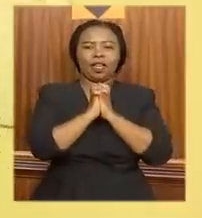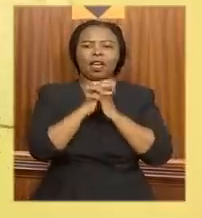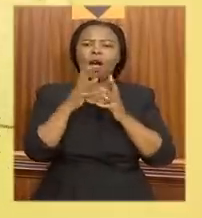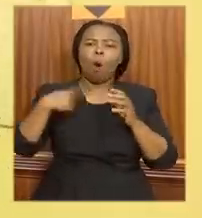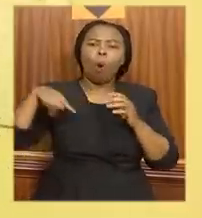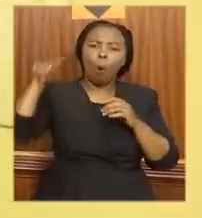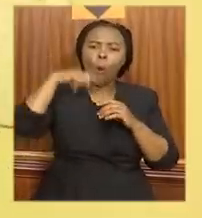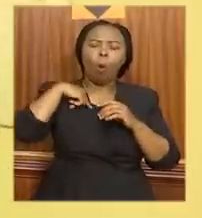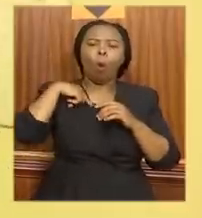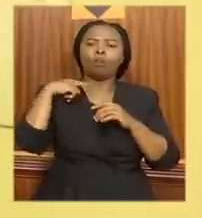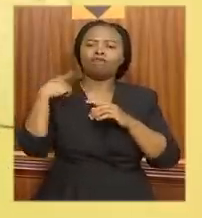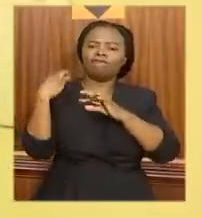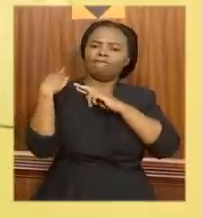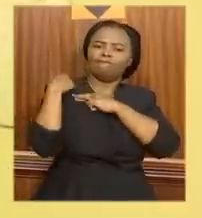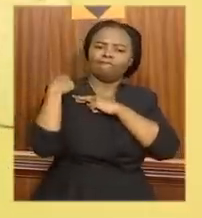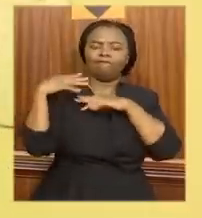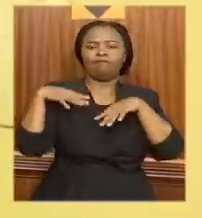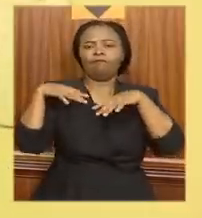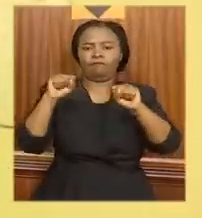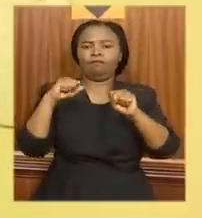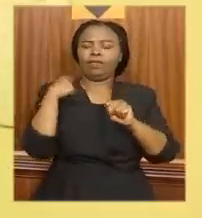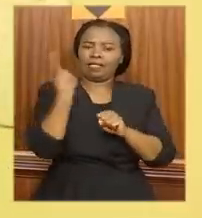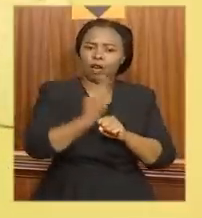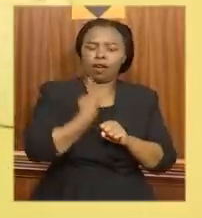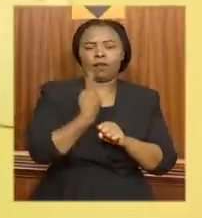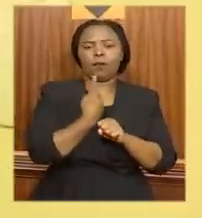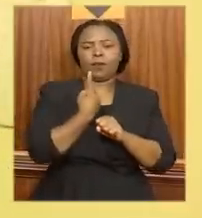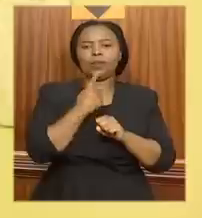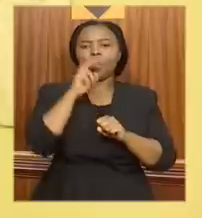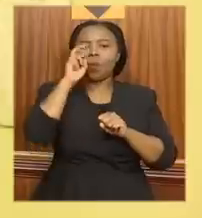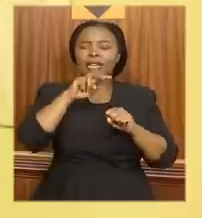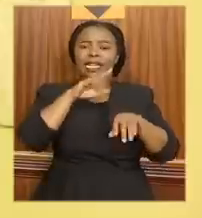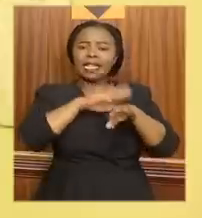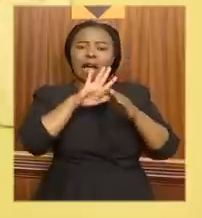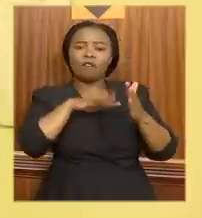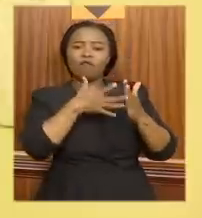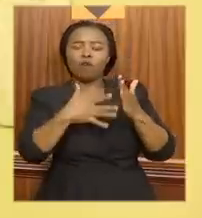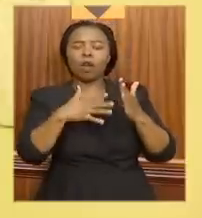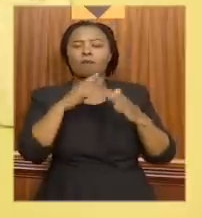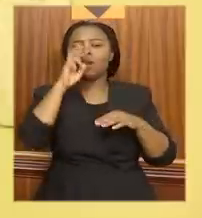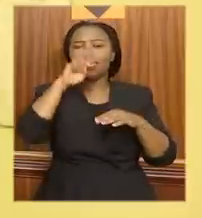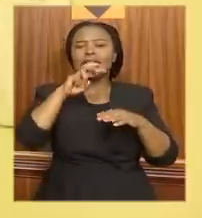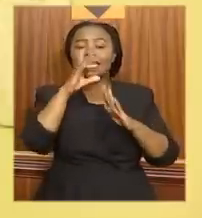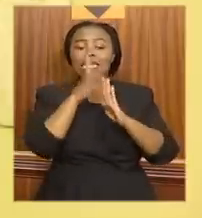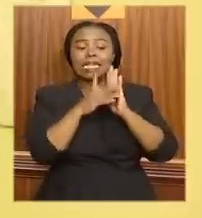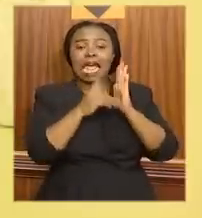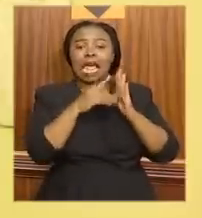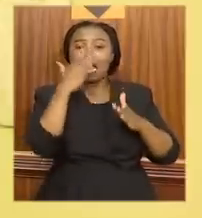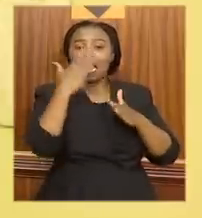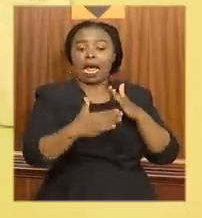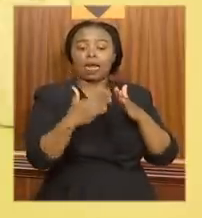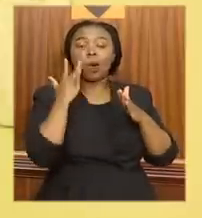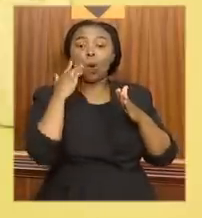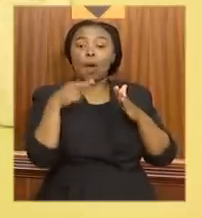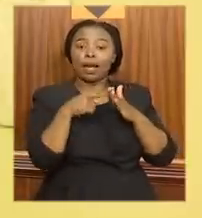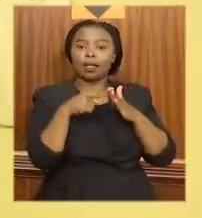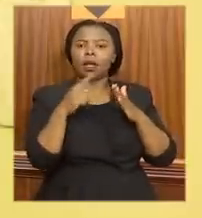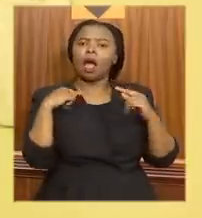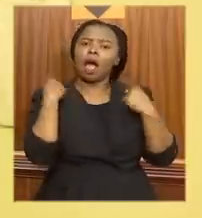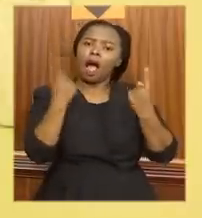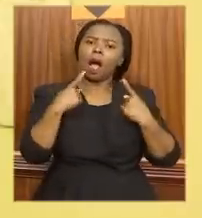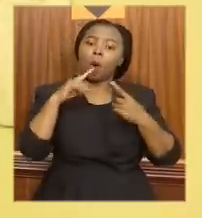account, if we meet our time frames and our deadlines and fulfill our